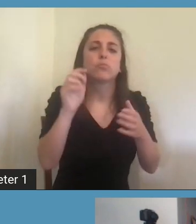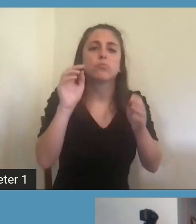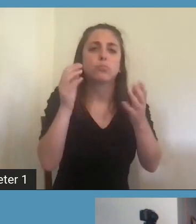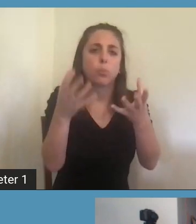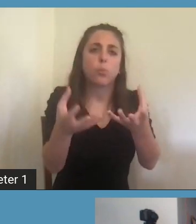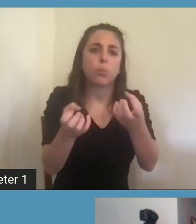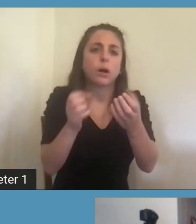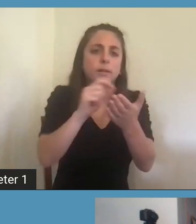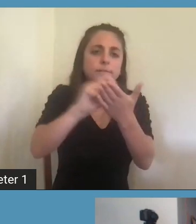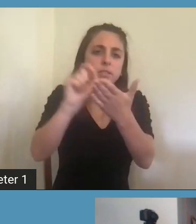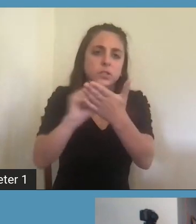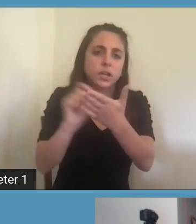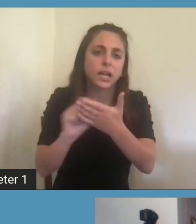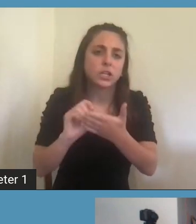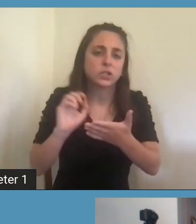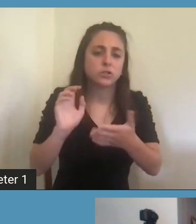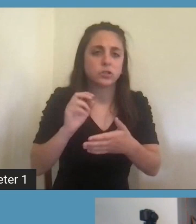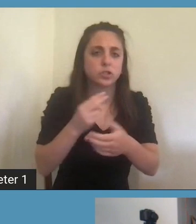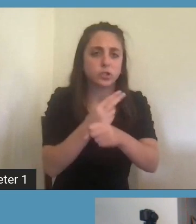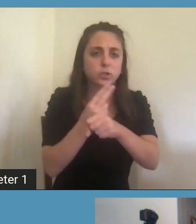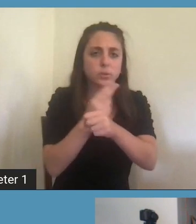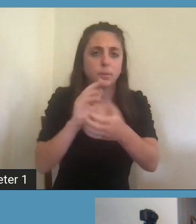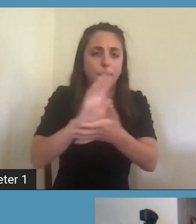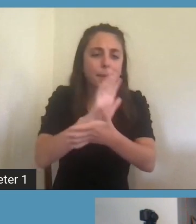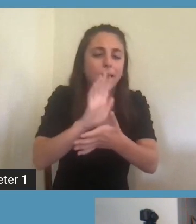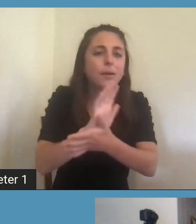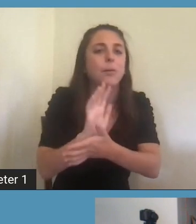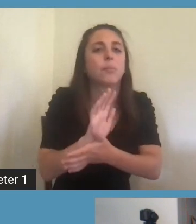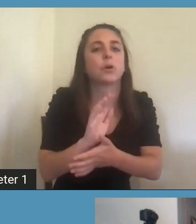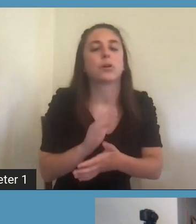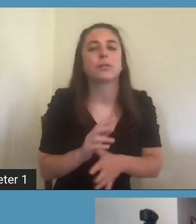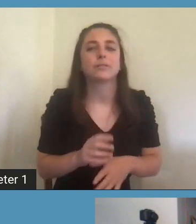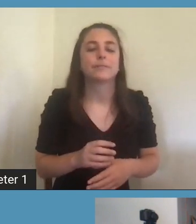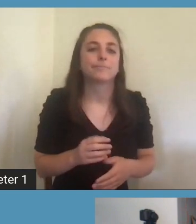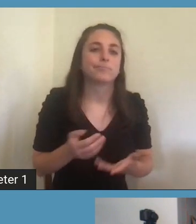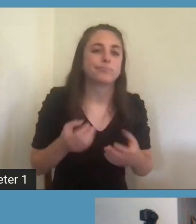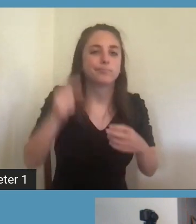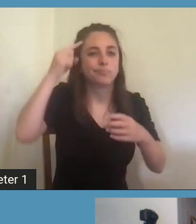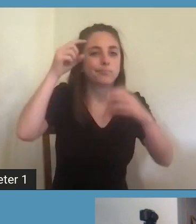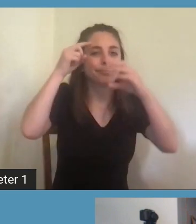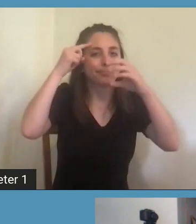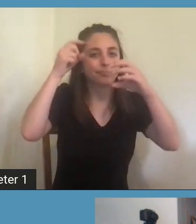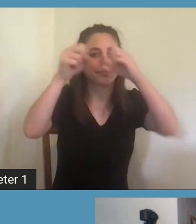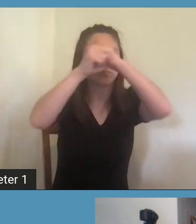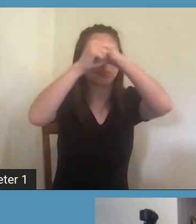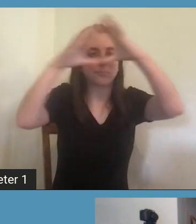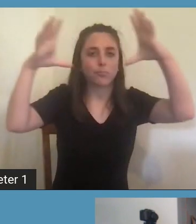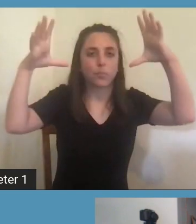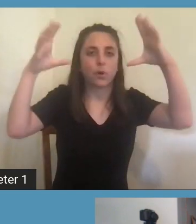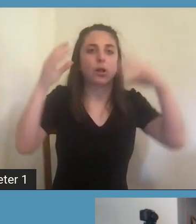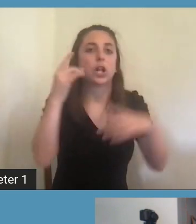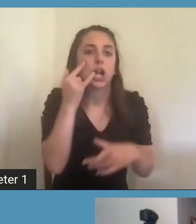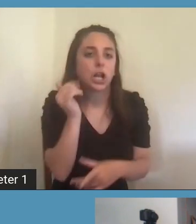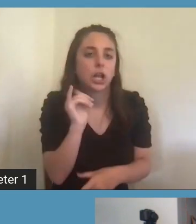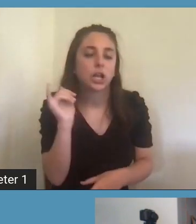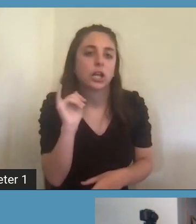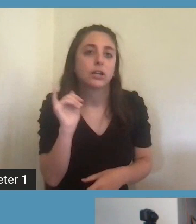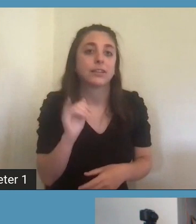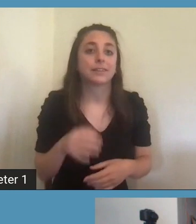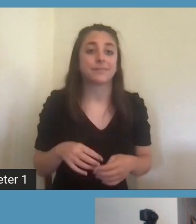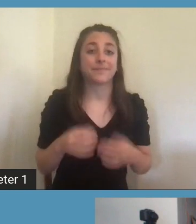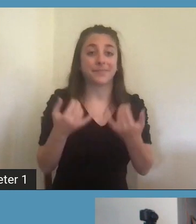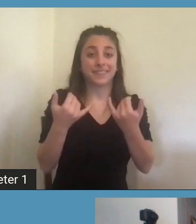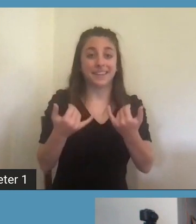a feel for what this shot is going to look like. We're currently working on one right now that we're hoping to release later this